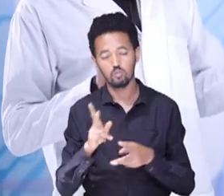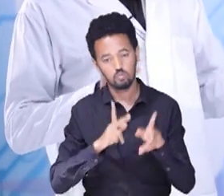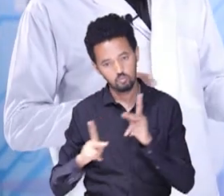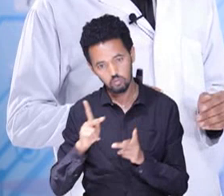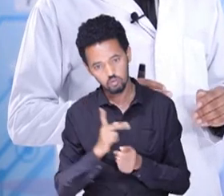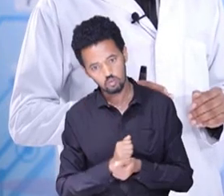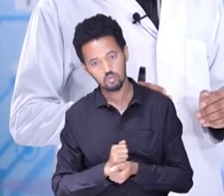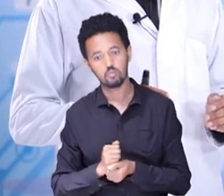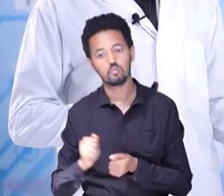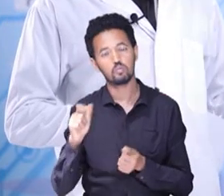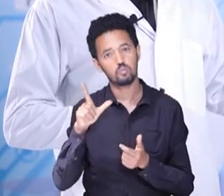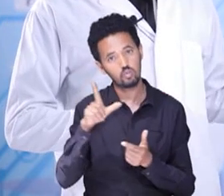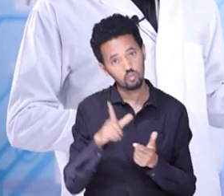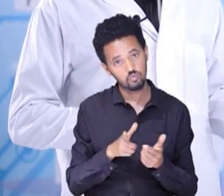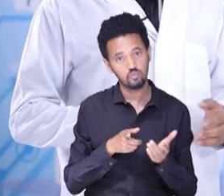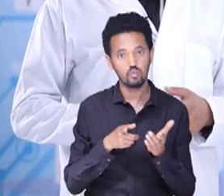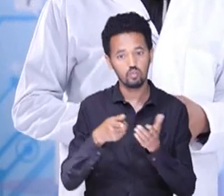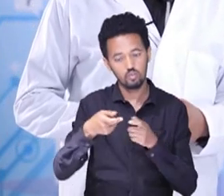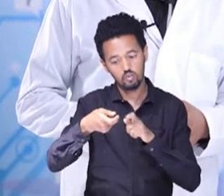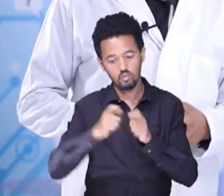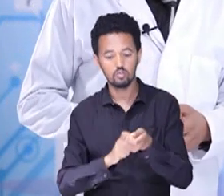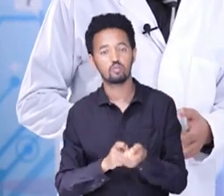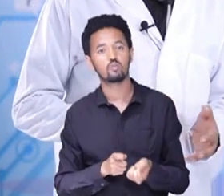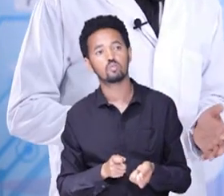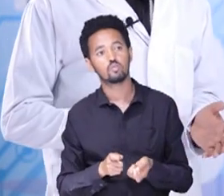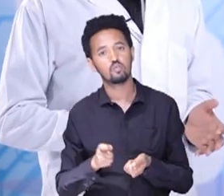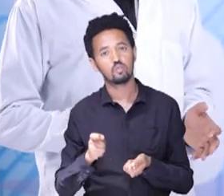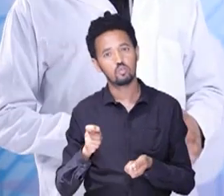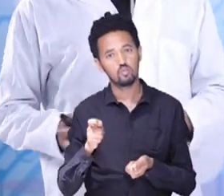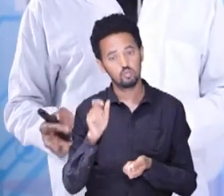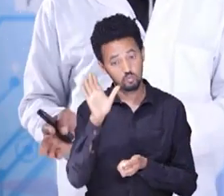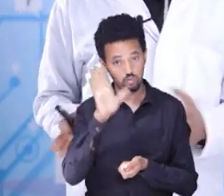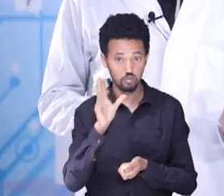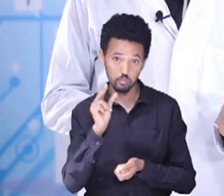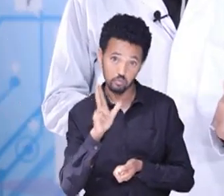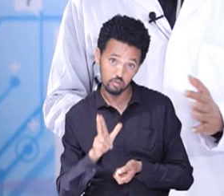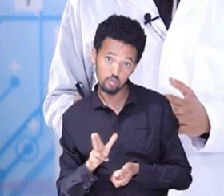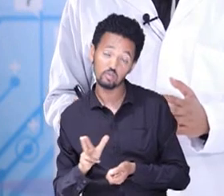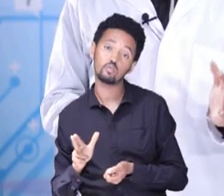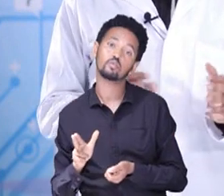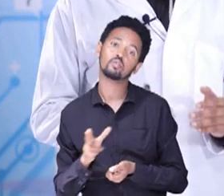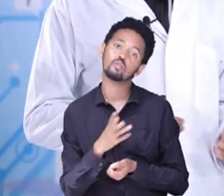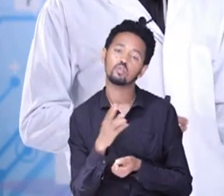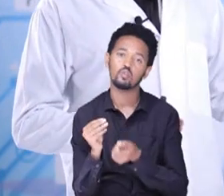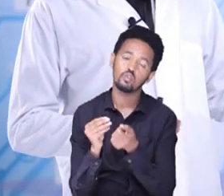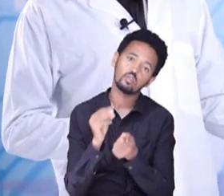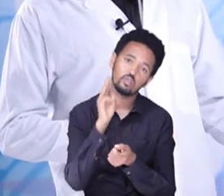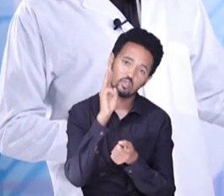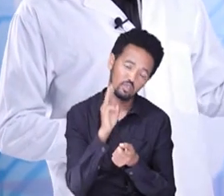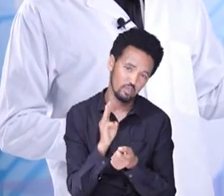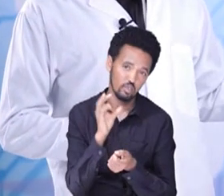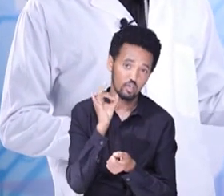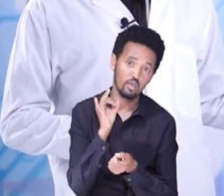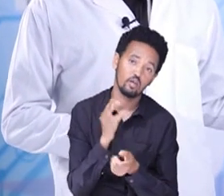Popular Liberation Front, PLF, led by Usman Salih Sabai, and Salafi Nazanet was